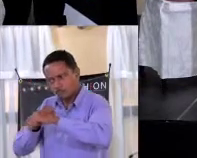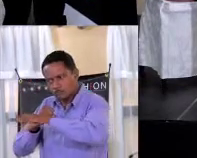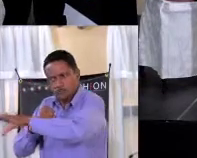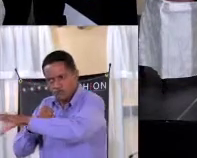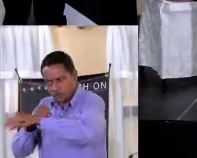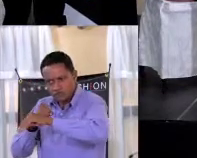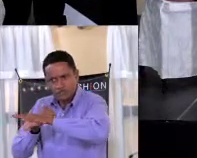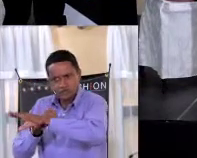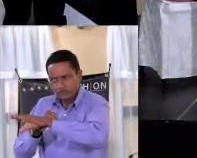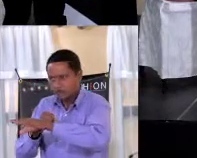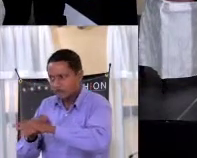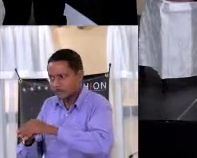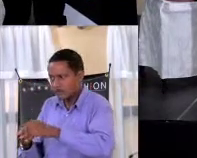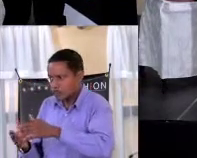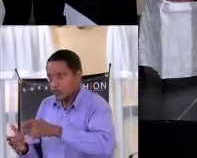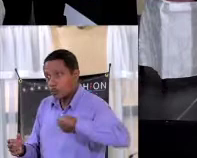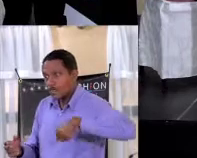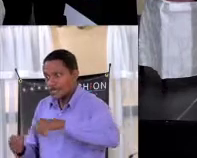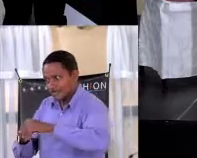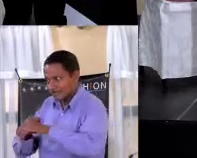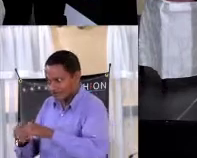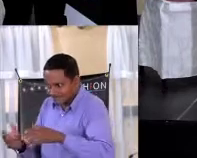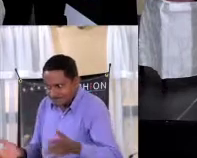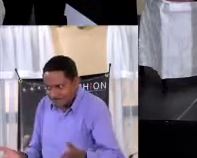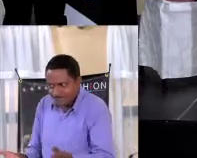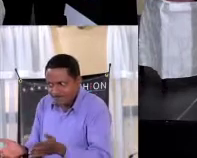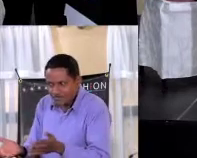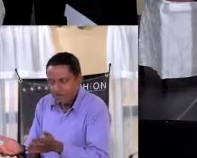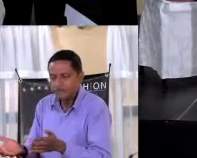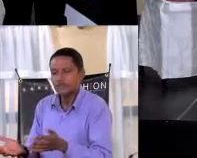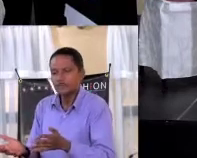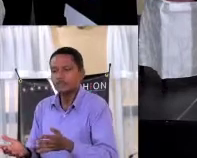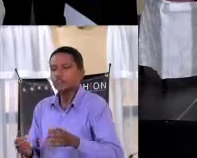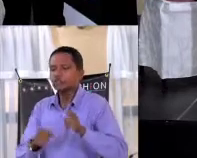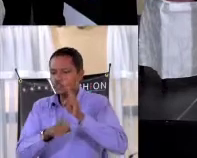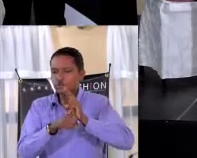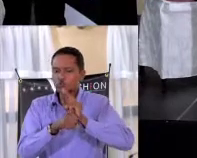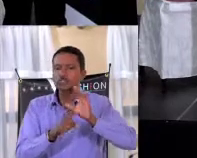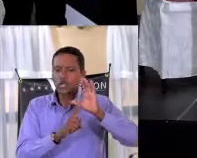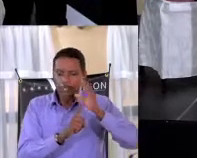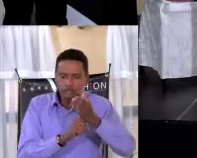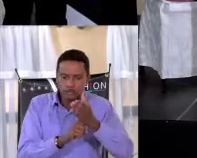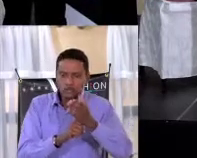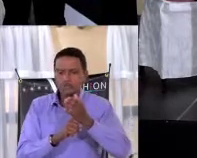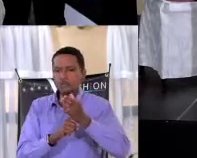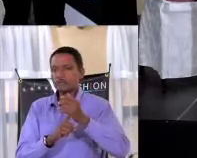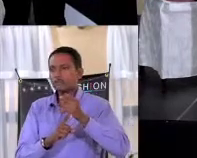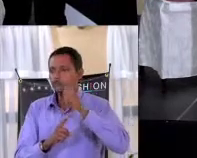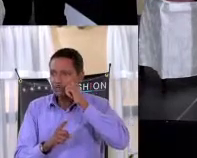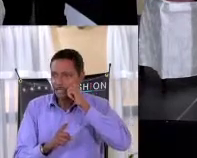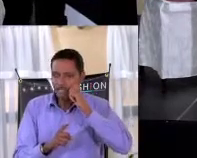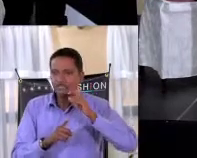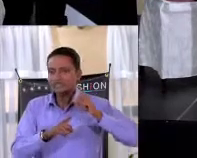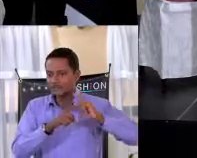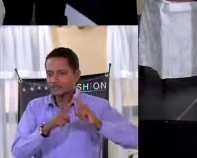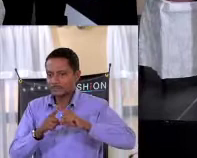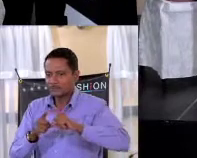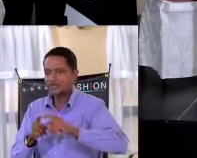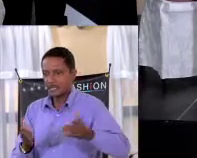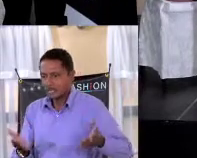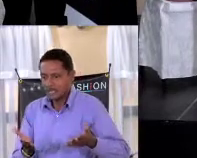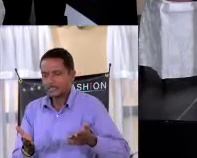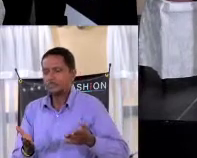market what we do and brand ourselves. So I hope I've covered the areas you have said there. The references and what you have to